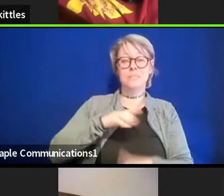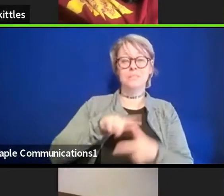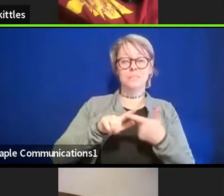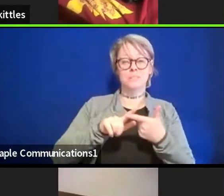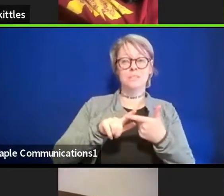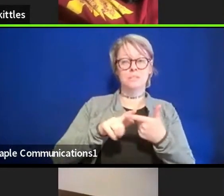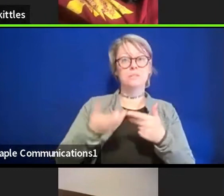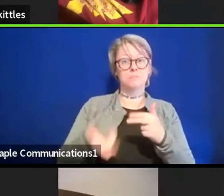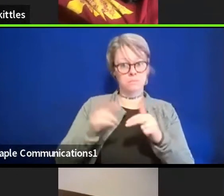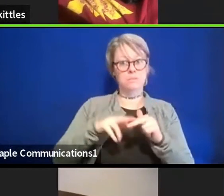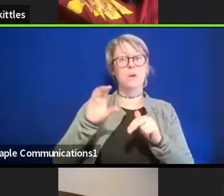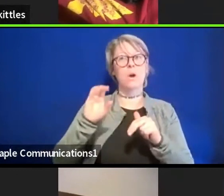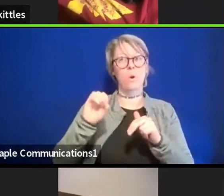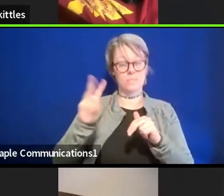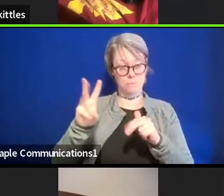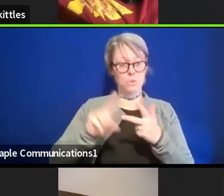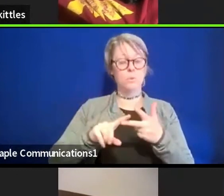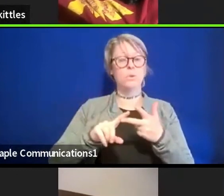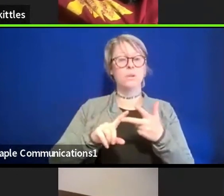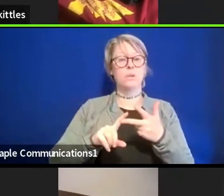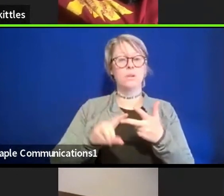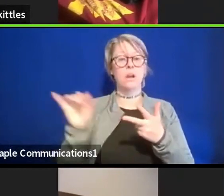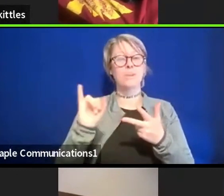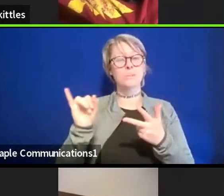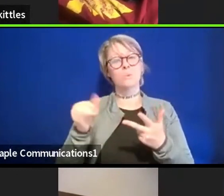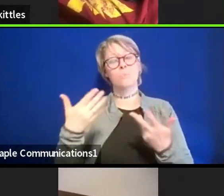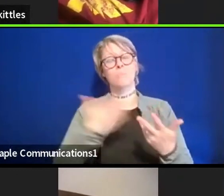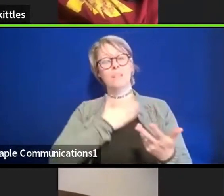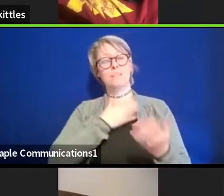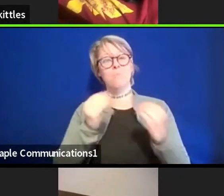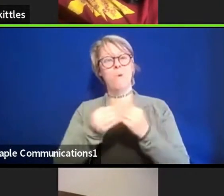raise ODSP, OW, make it a lot easier for